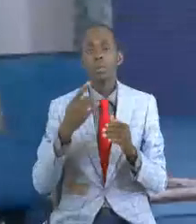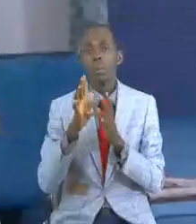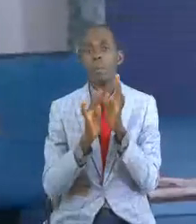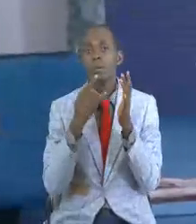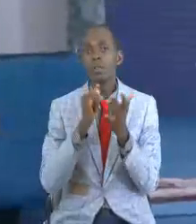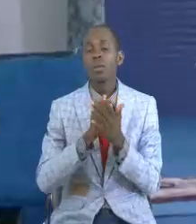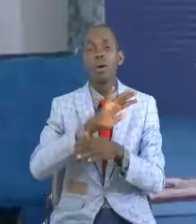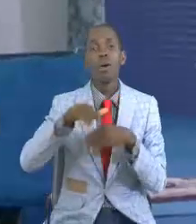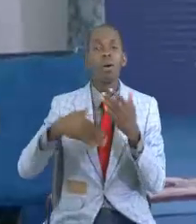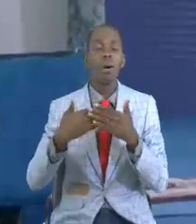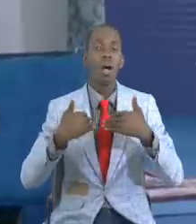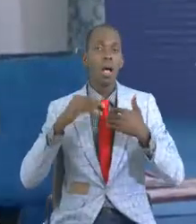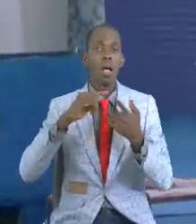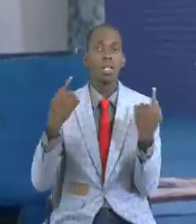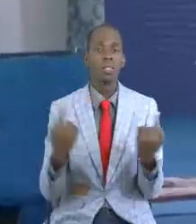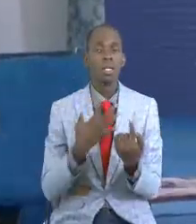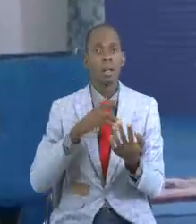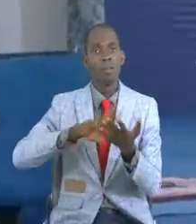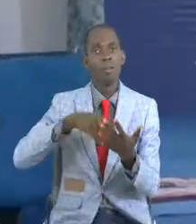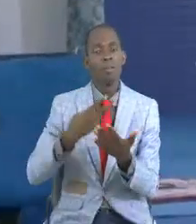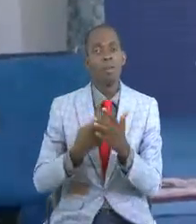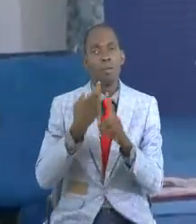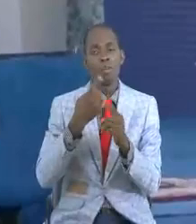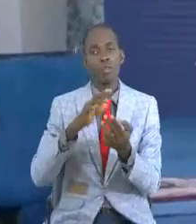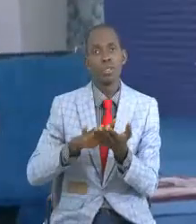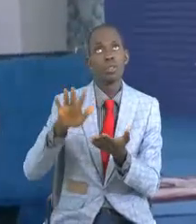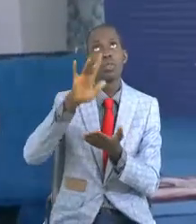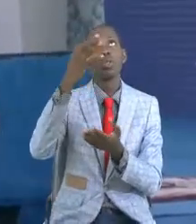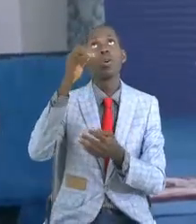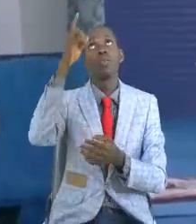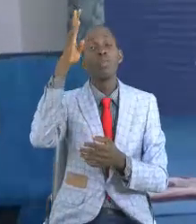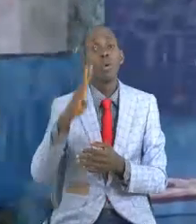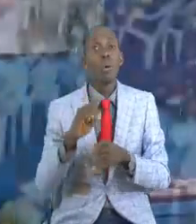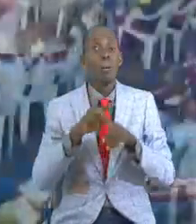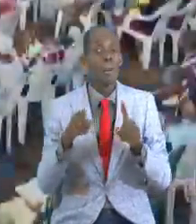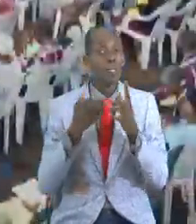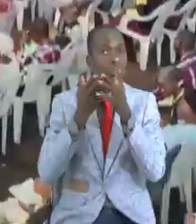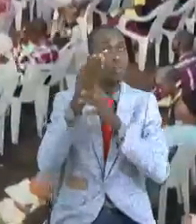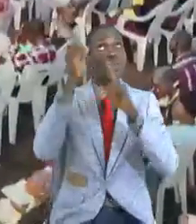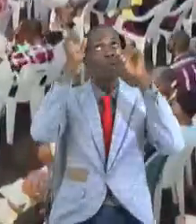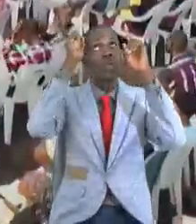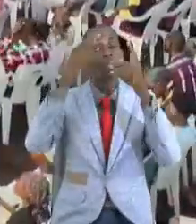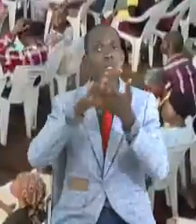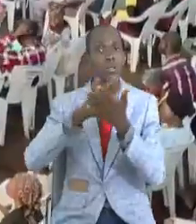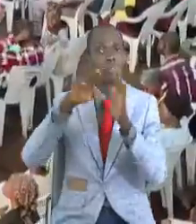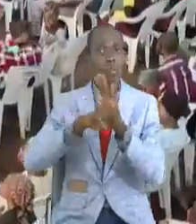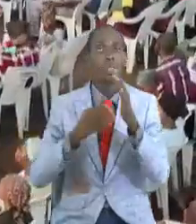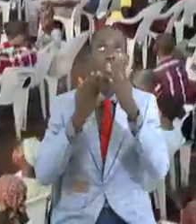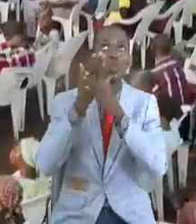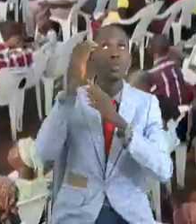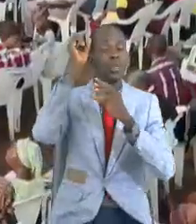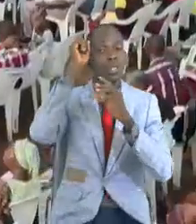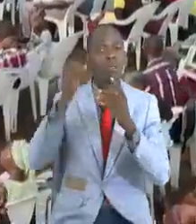come short of the glory of God, but it is through his righteousness, it is through his sacrifice that we